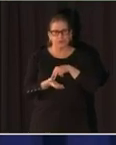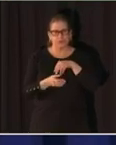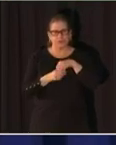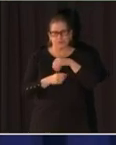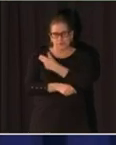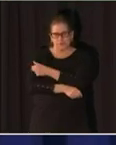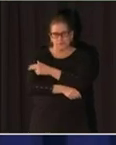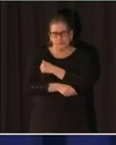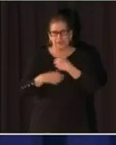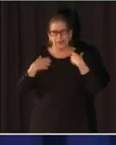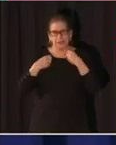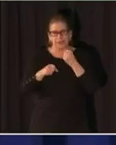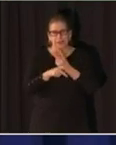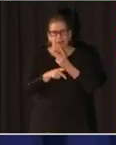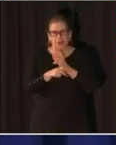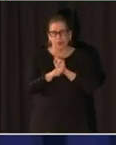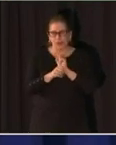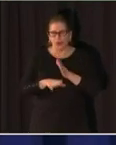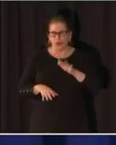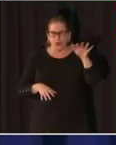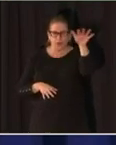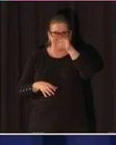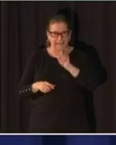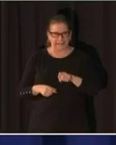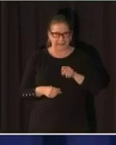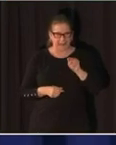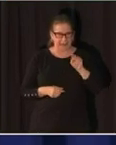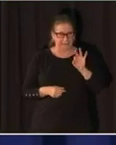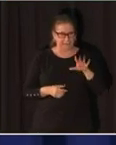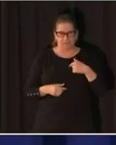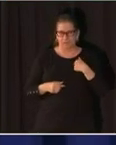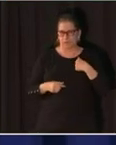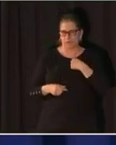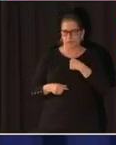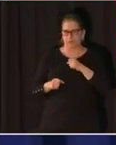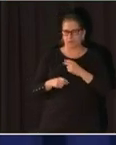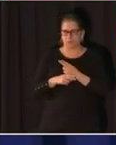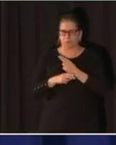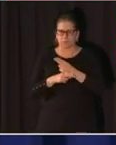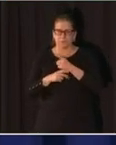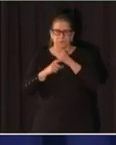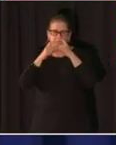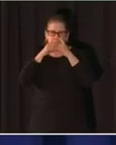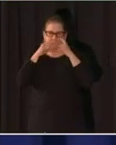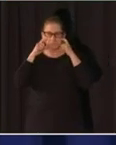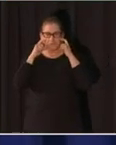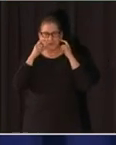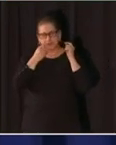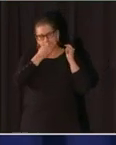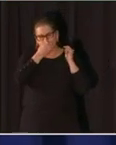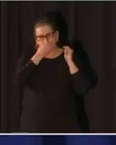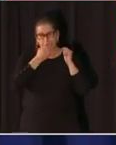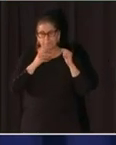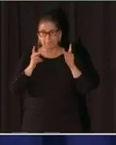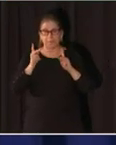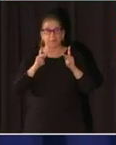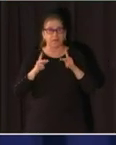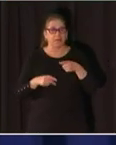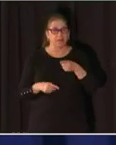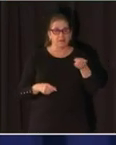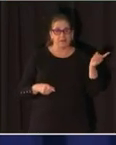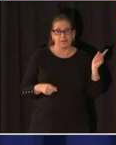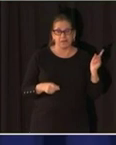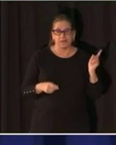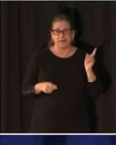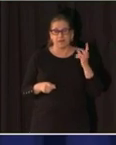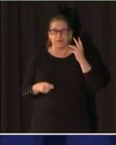with COVID-19 is critically important. And we are encouraging members of the general public who are out